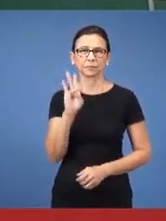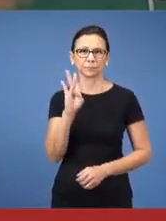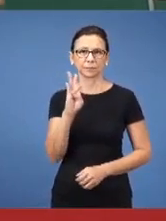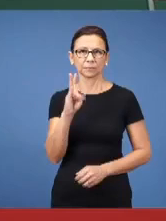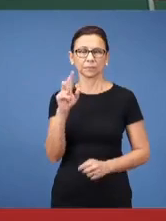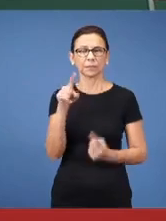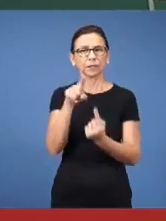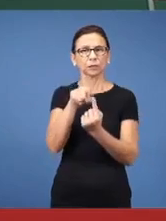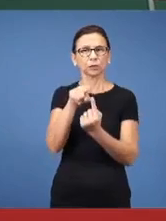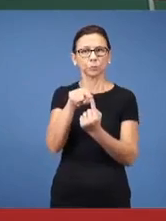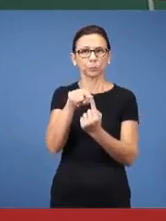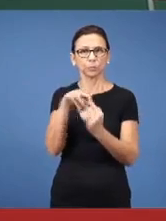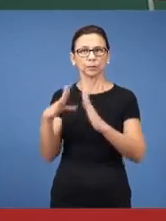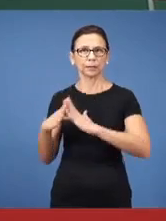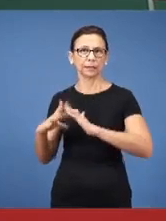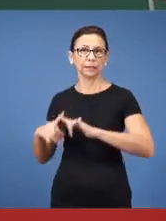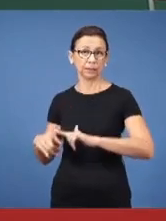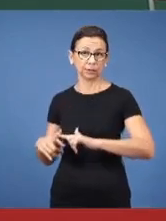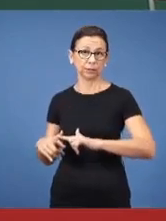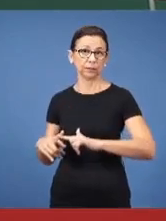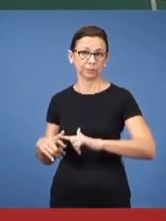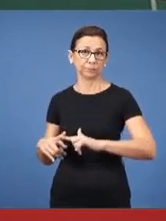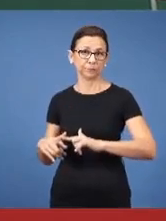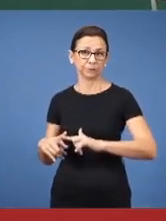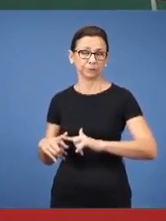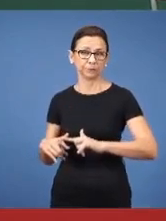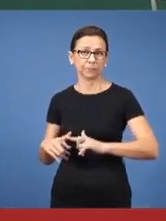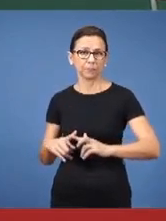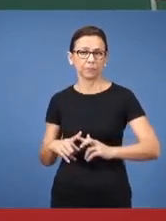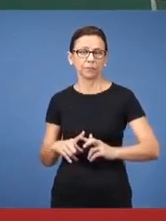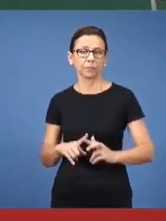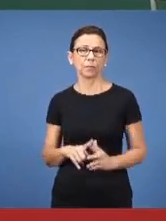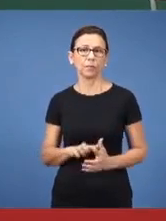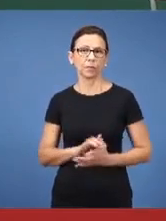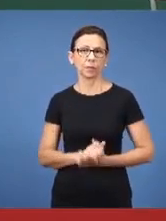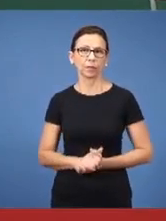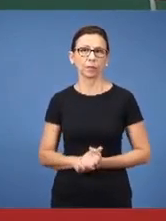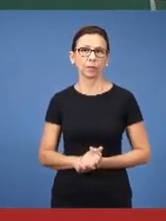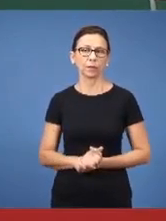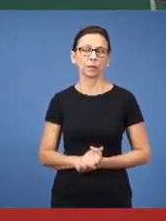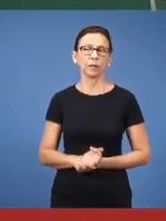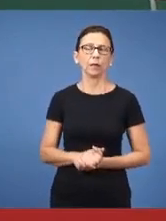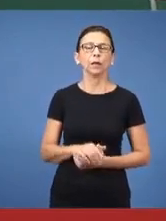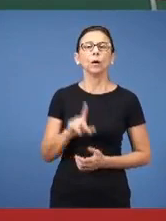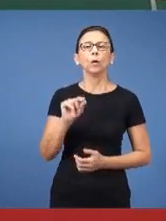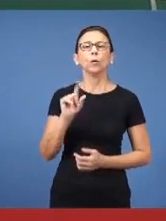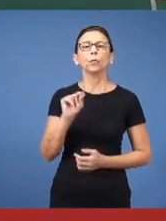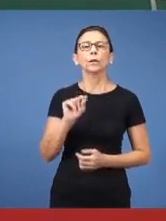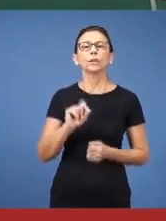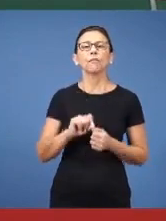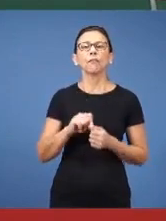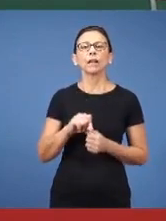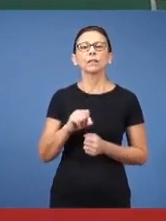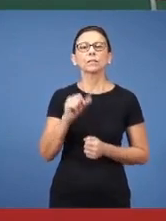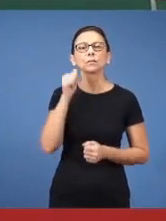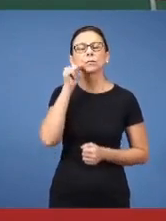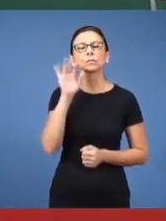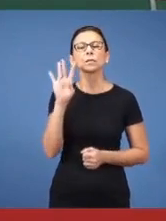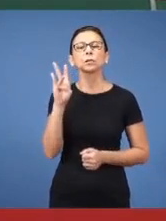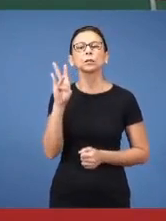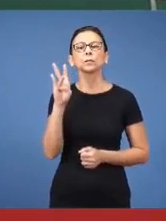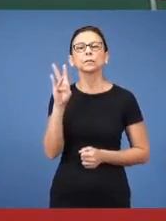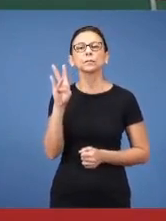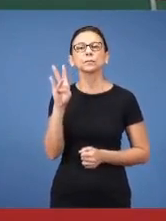church. If, in fact, that's the bride. What does a bride have to do? Get